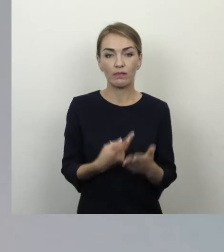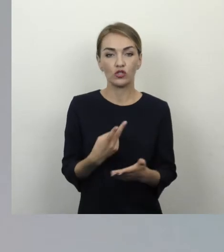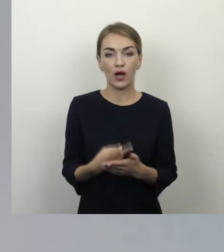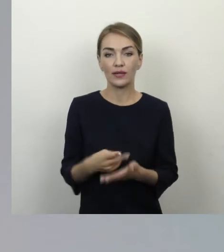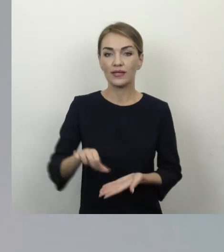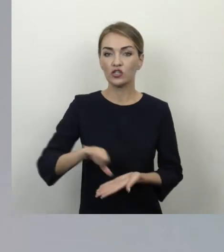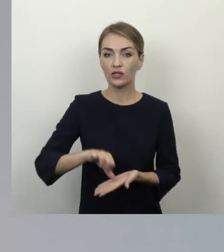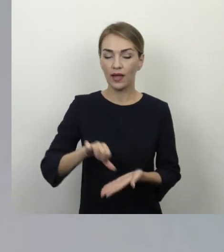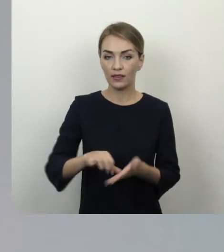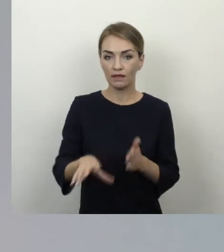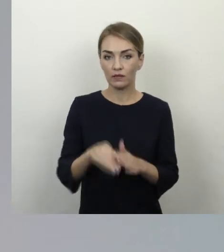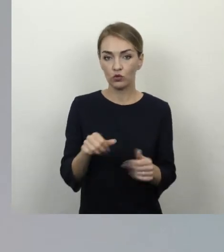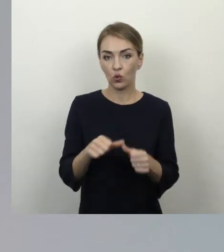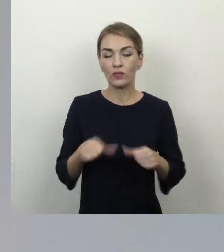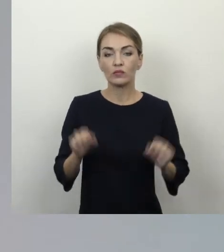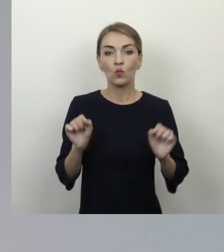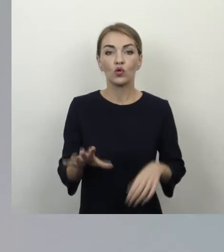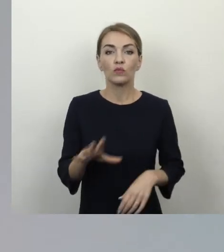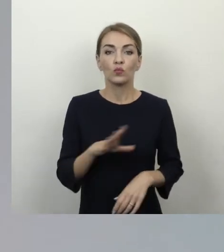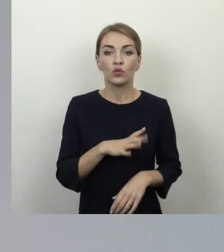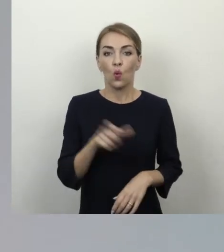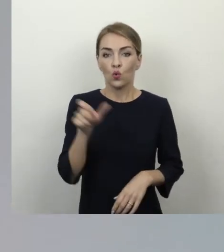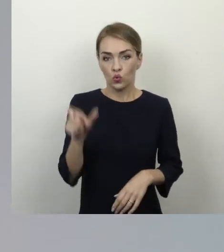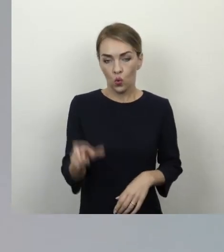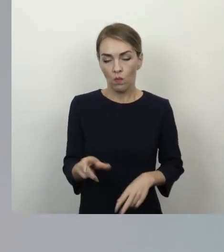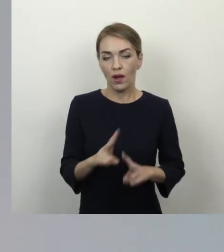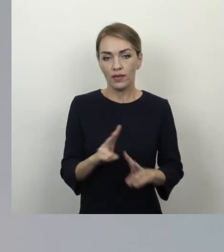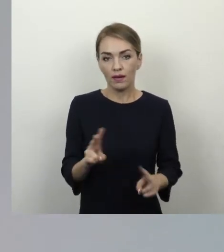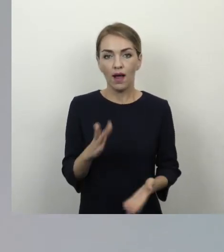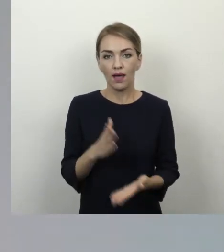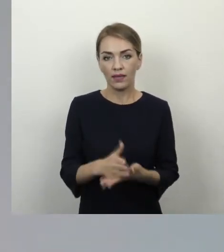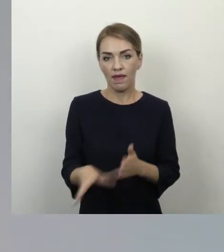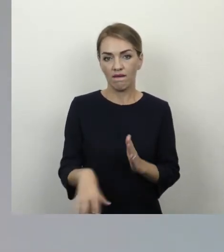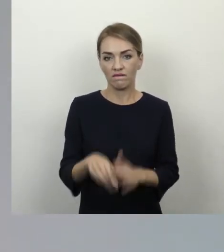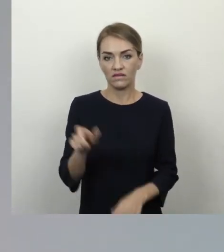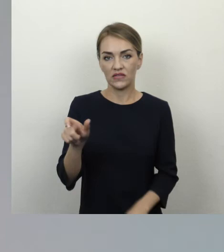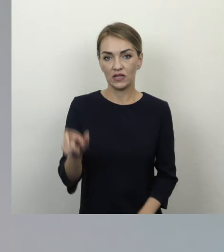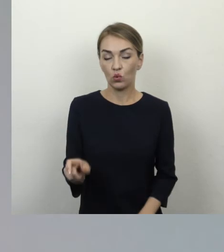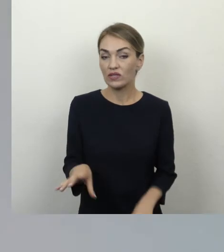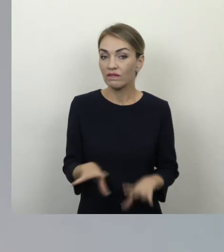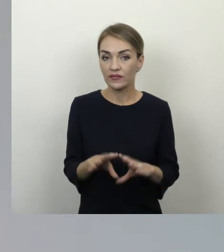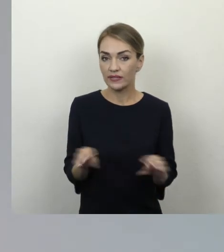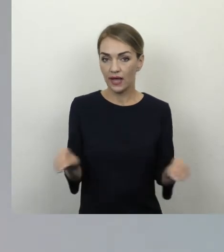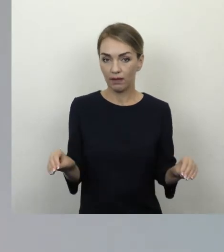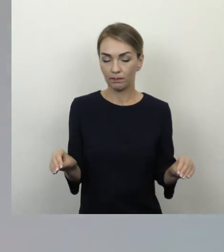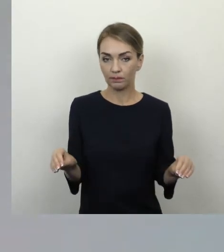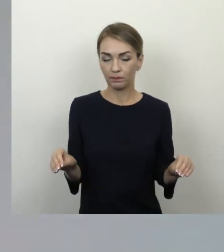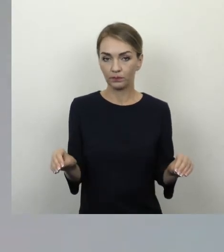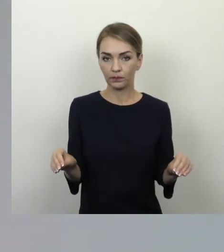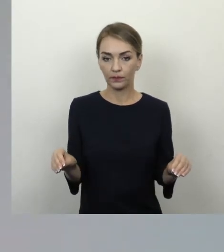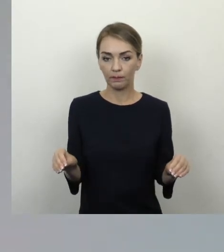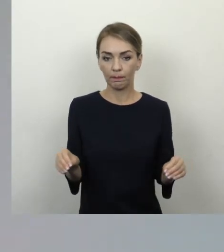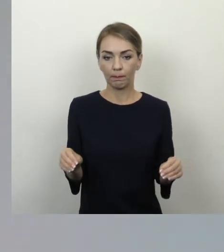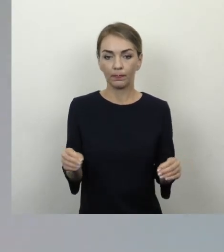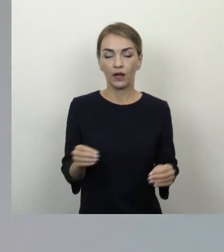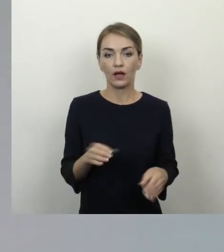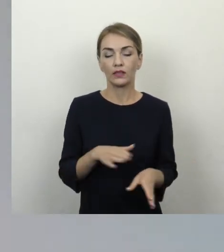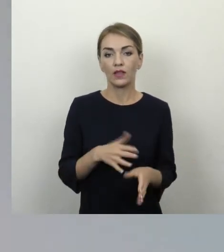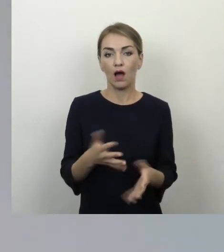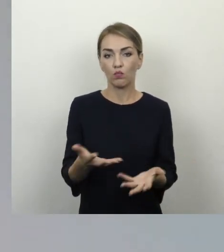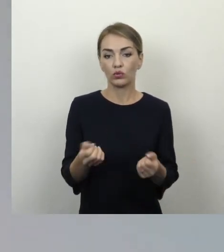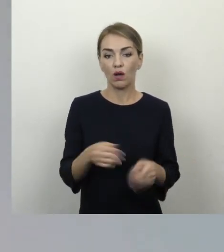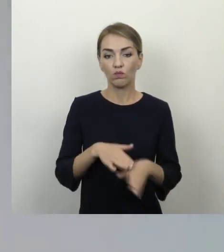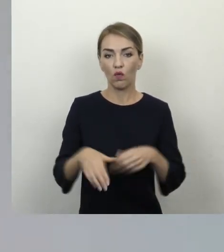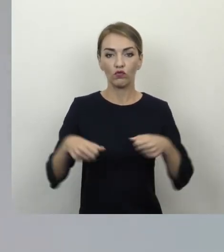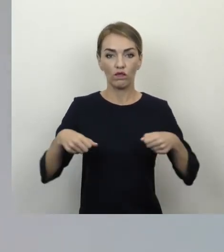speak the national language. And the members of the election commission can be persons who are voters at the same time, and that's it.